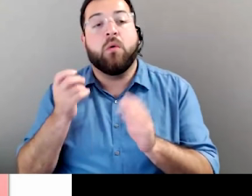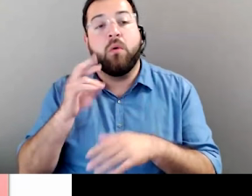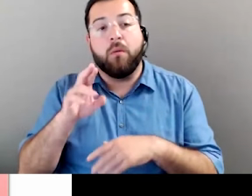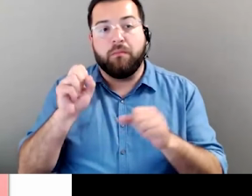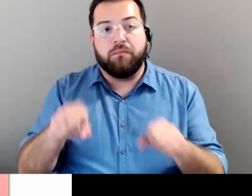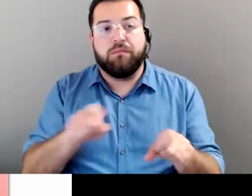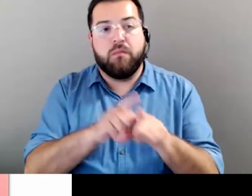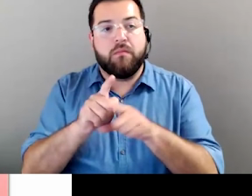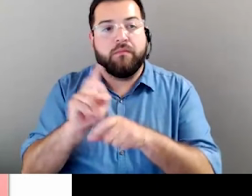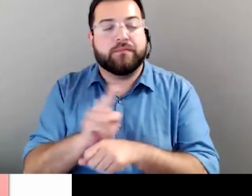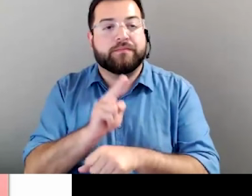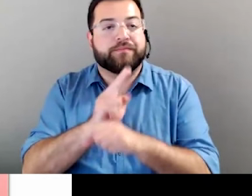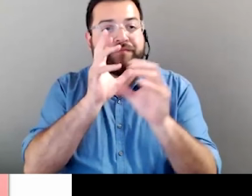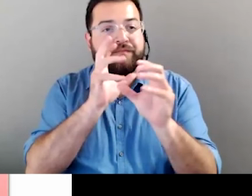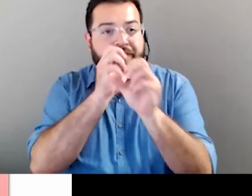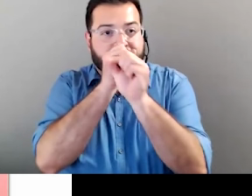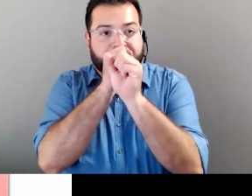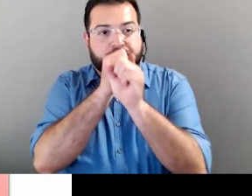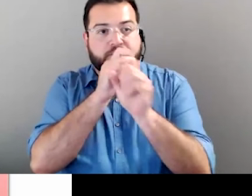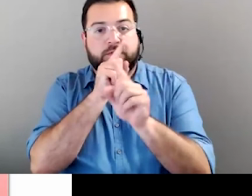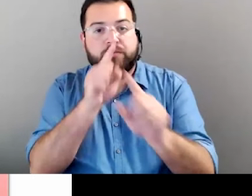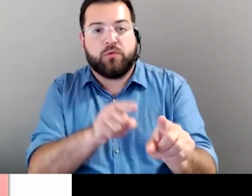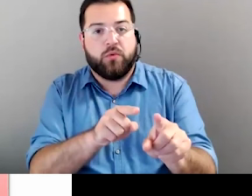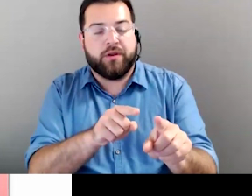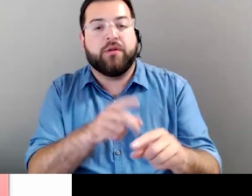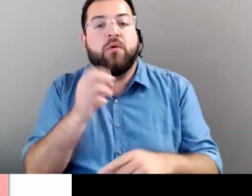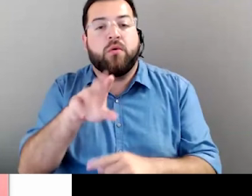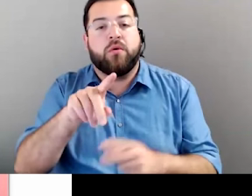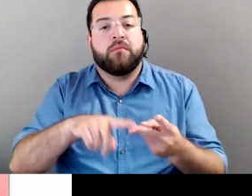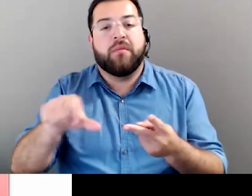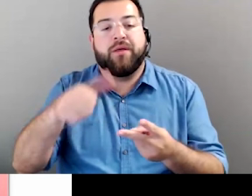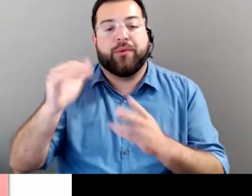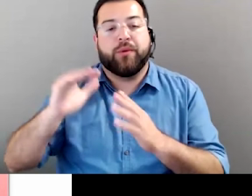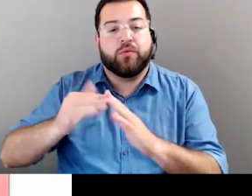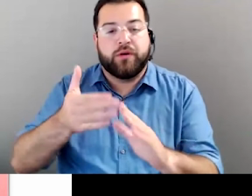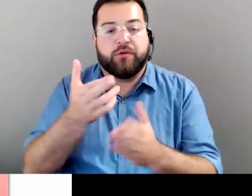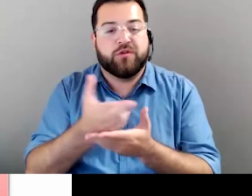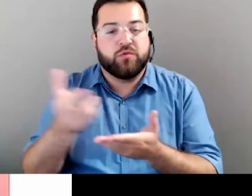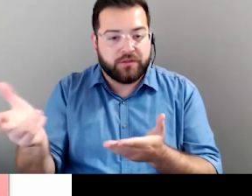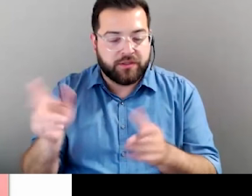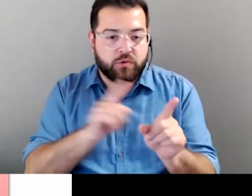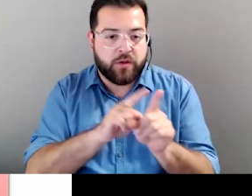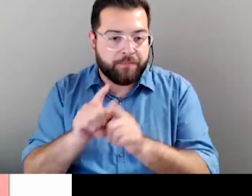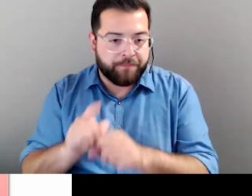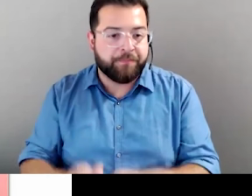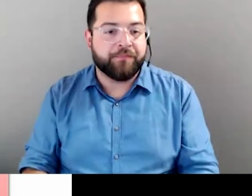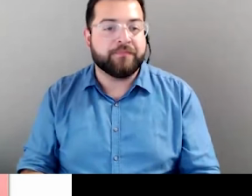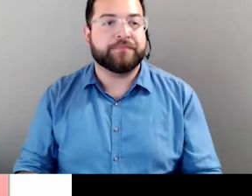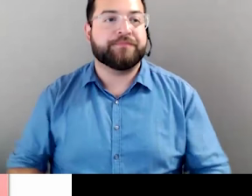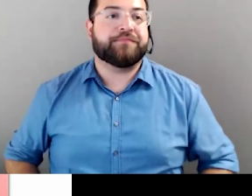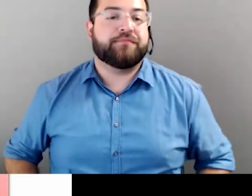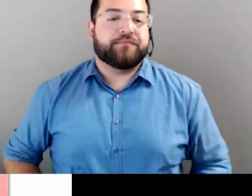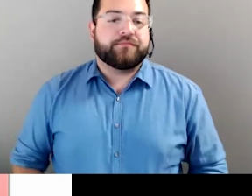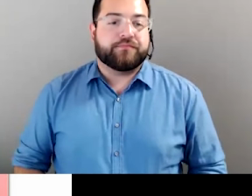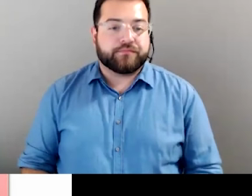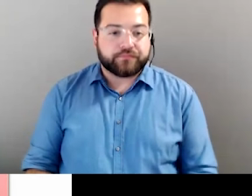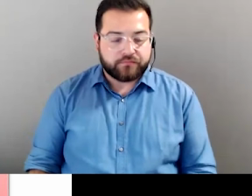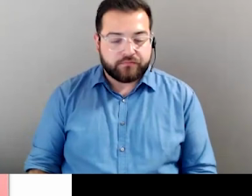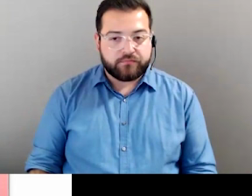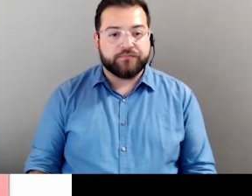confidential reporting outlets or even community resources as well too. So, and then if,